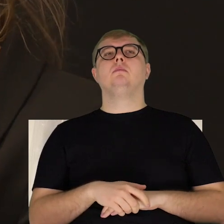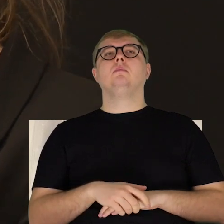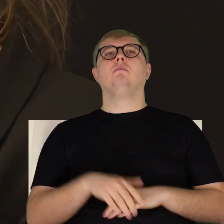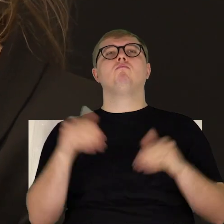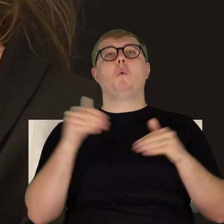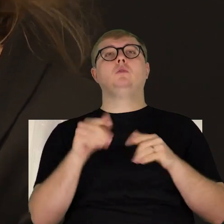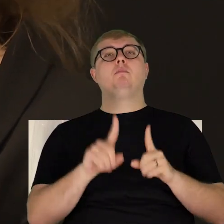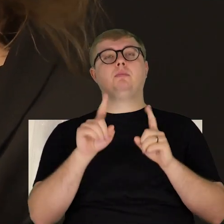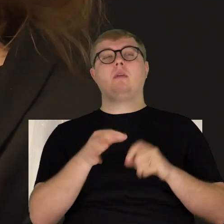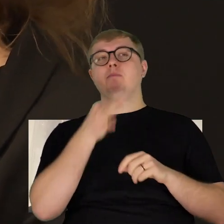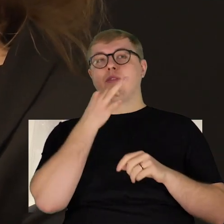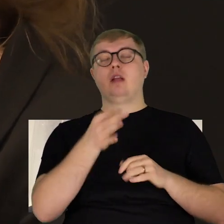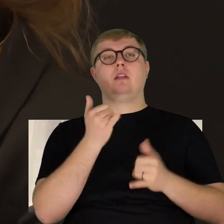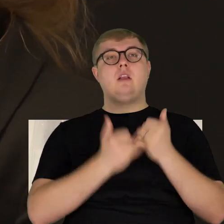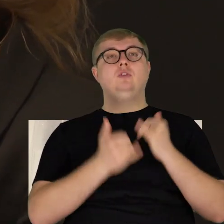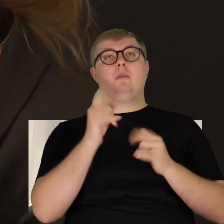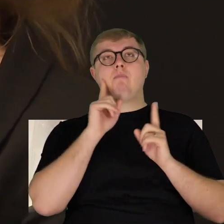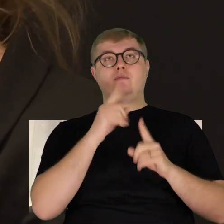are indeed talking to computers,